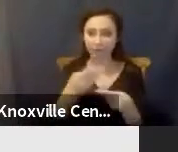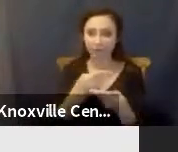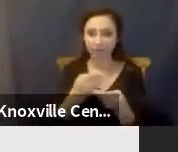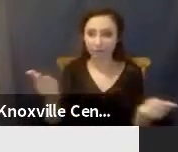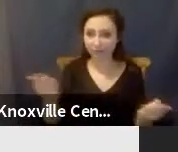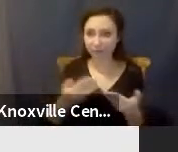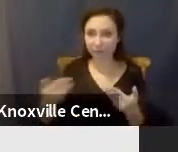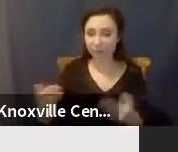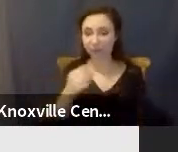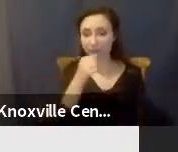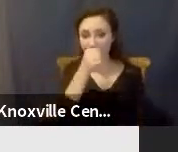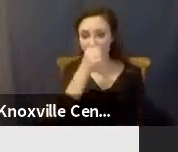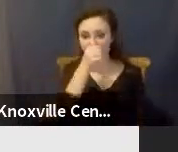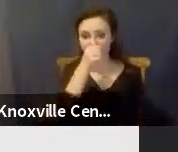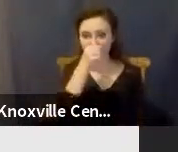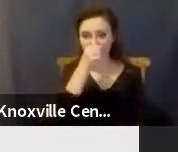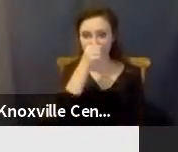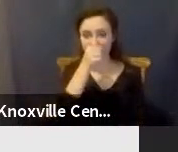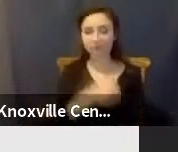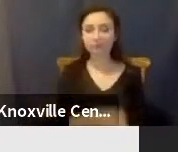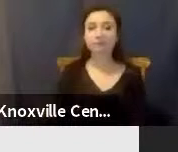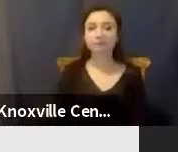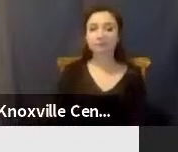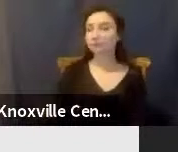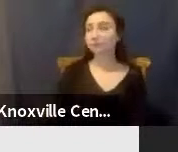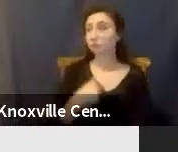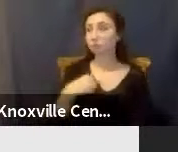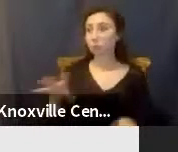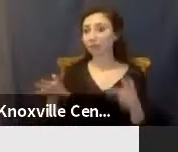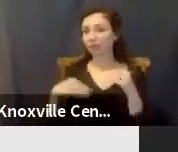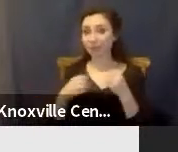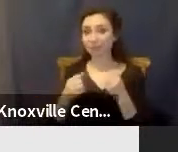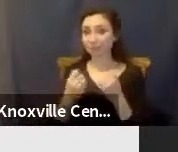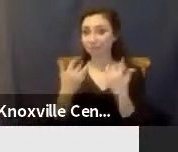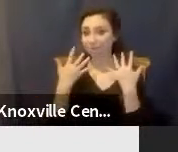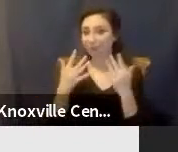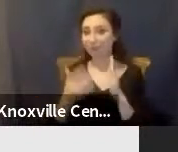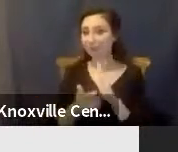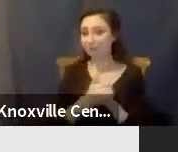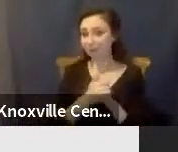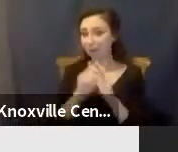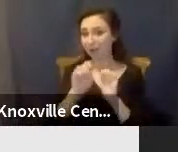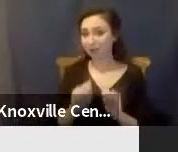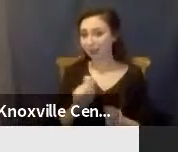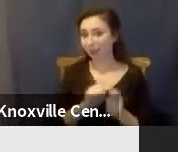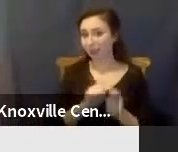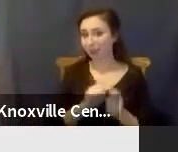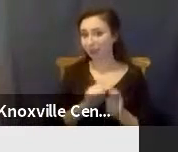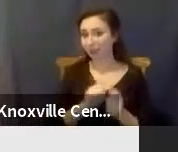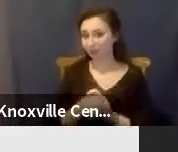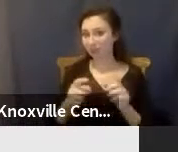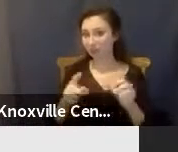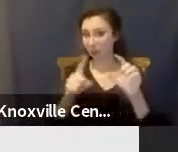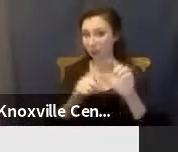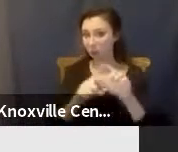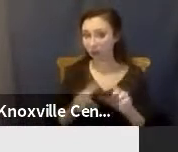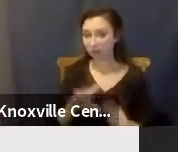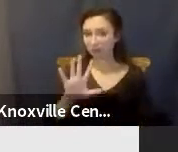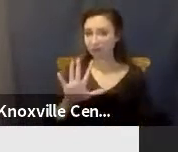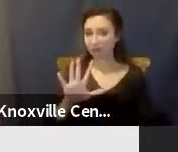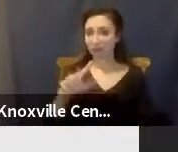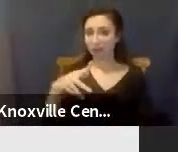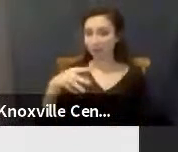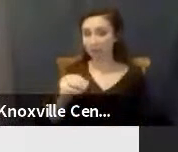And I take all that as a friendly amendment. I mean, we can change number 3's wording to 5 p.m., 48 hours before the board